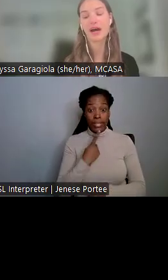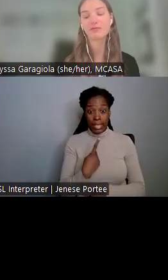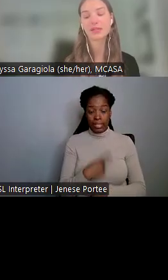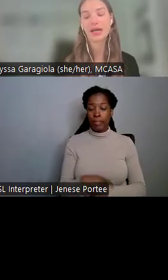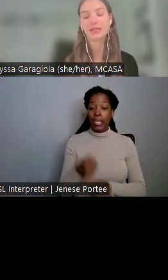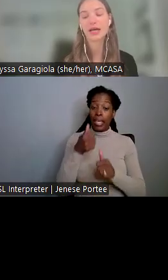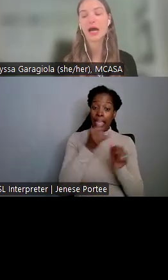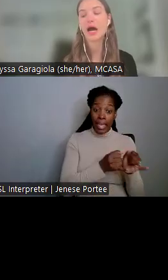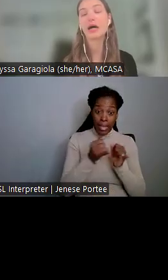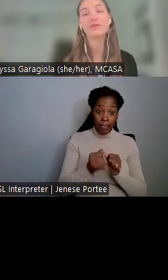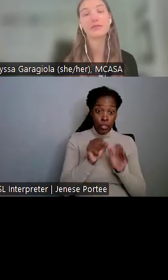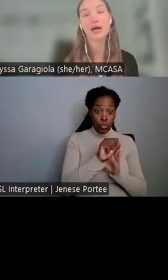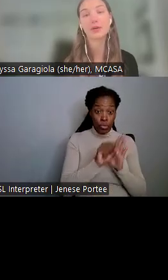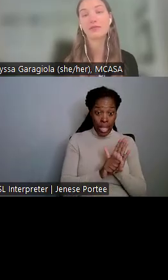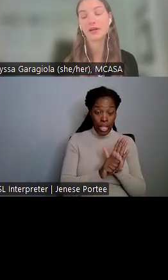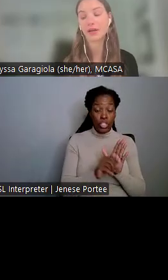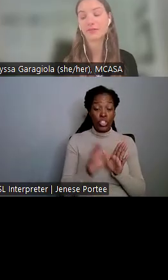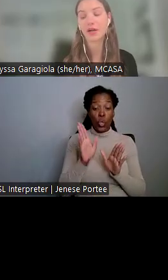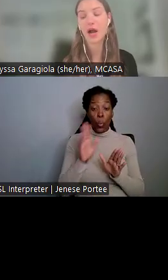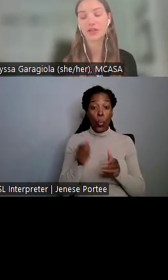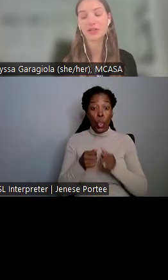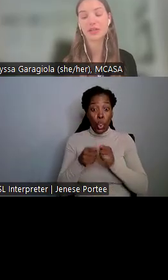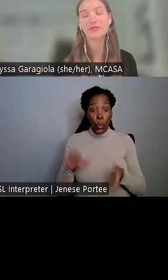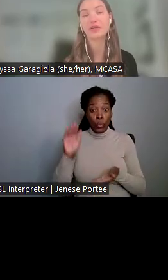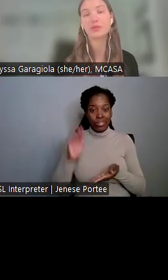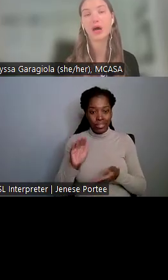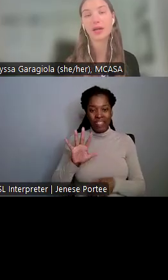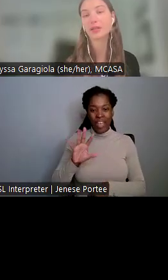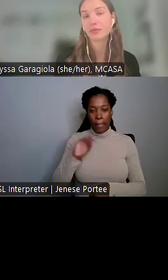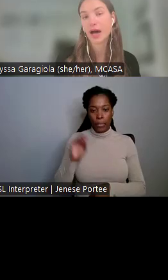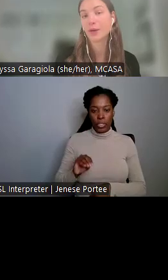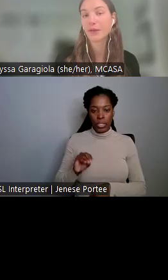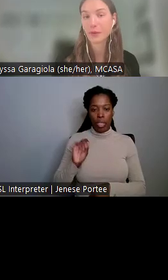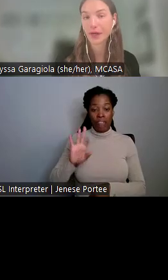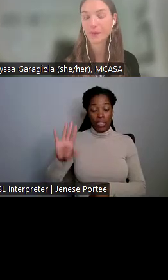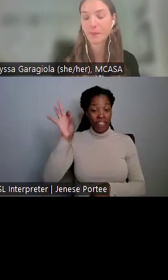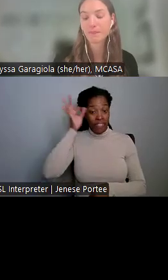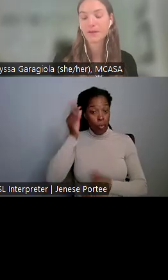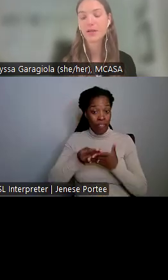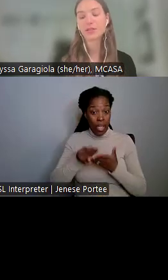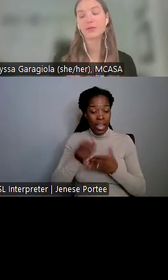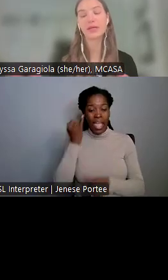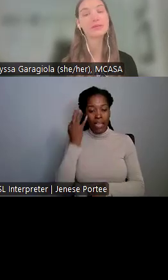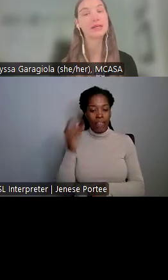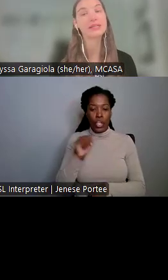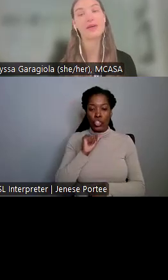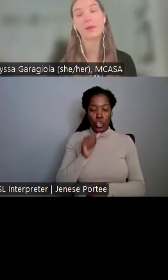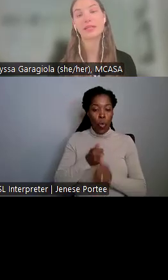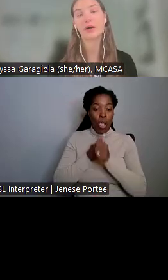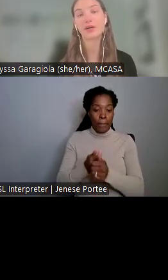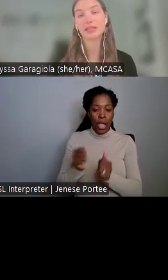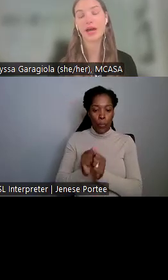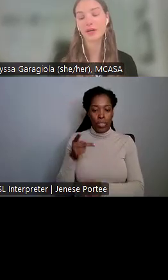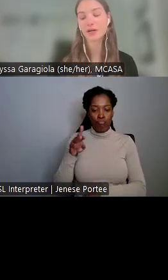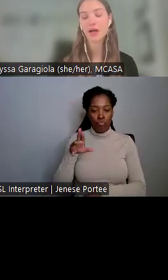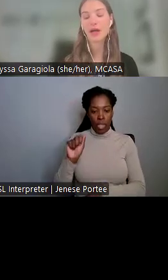lose 5% of their federal funding for corrections if they do not comply with PREA. So some states have opted